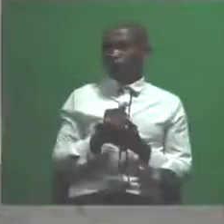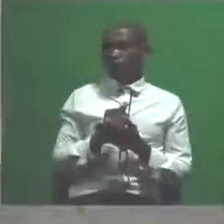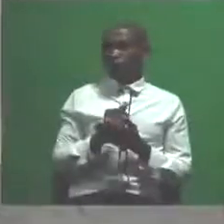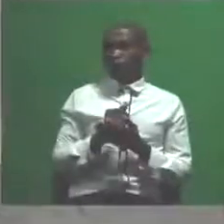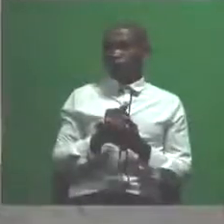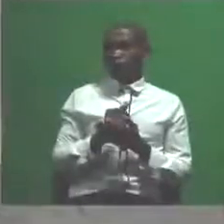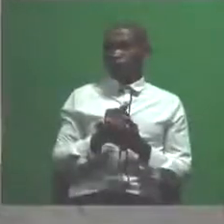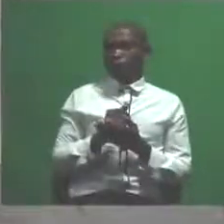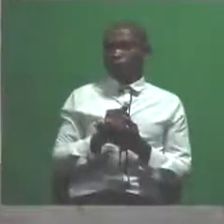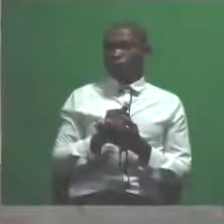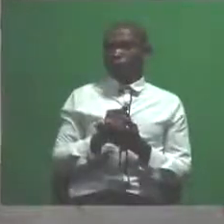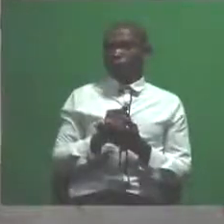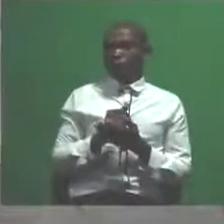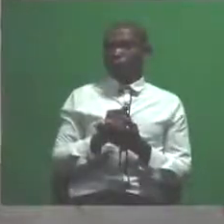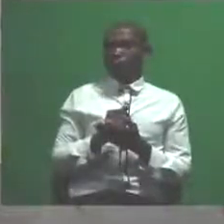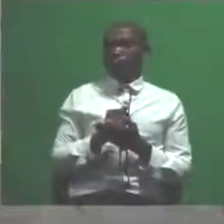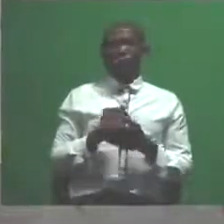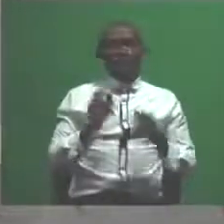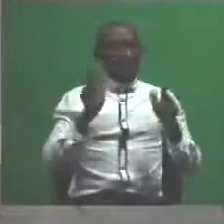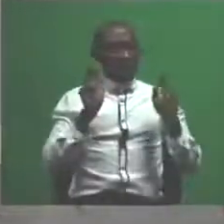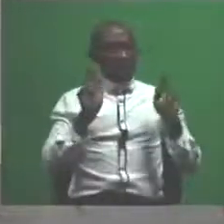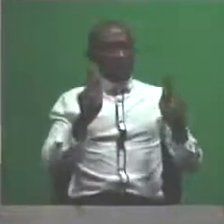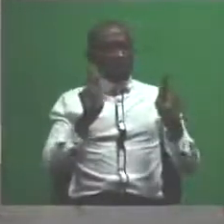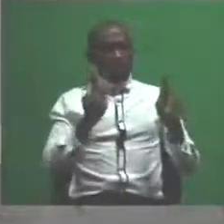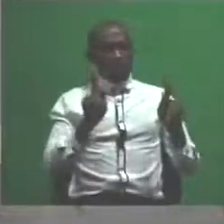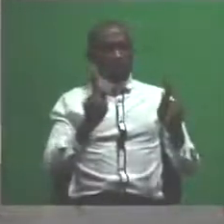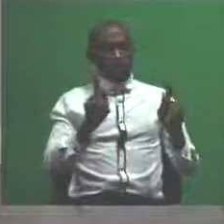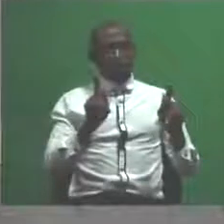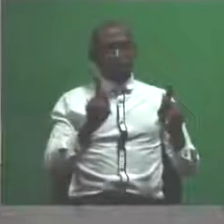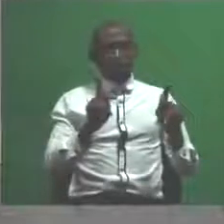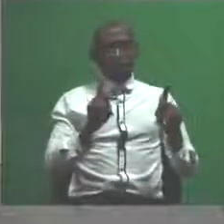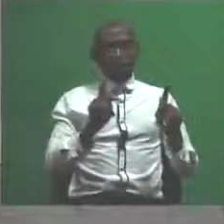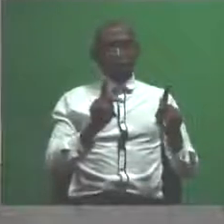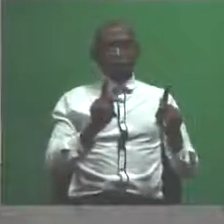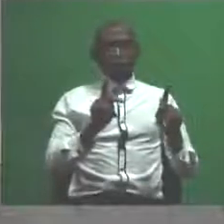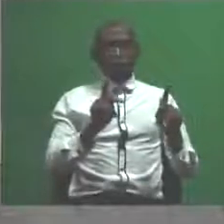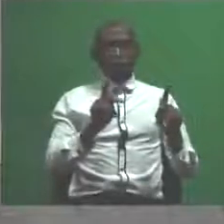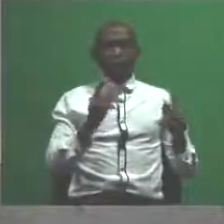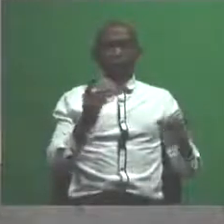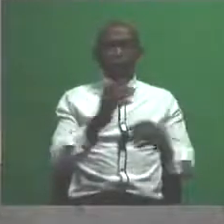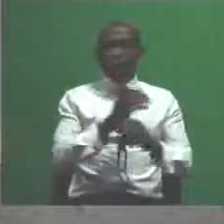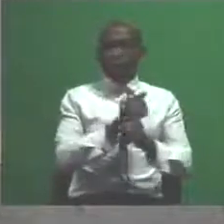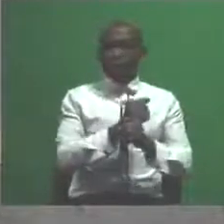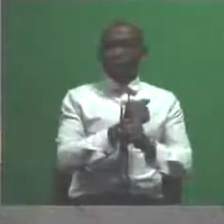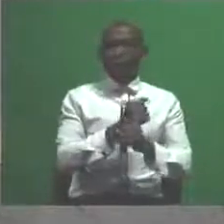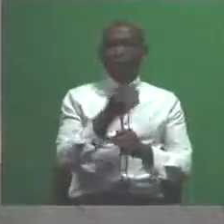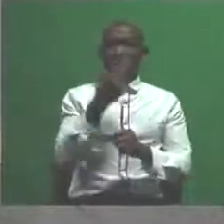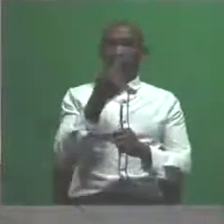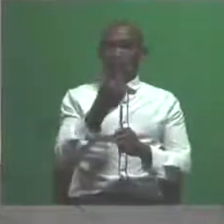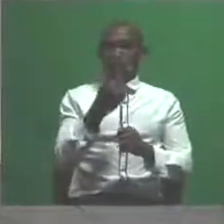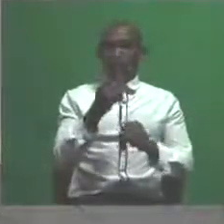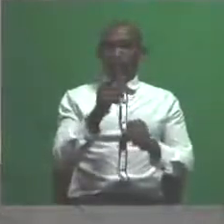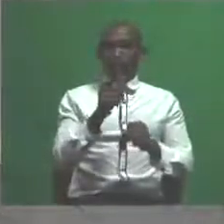profile. First, as usually, we have two axes. We have energy, in